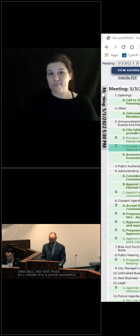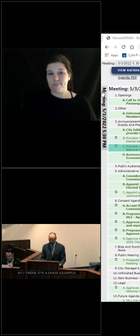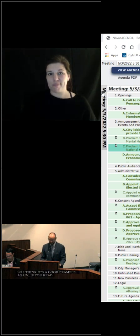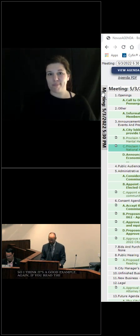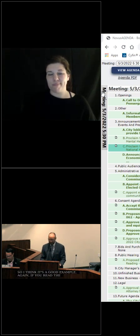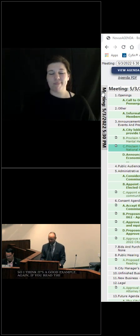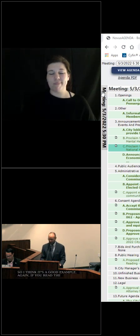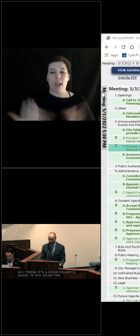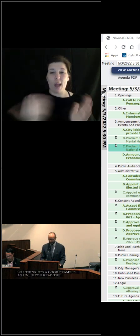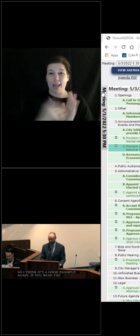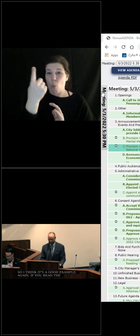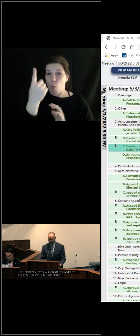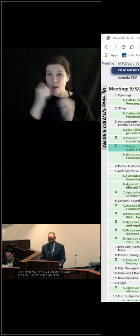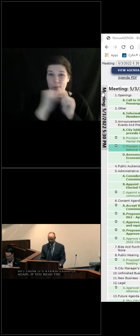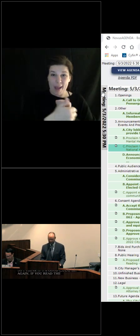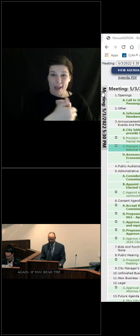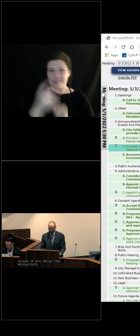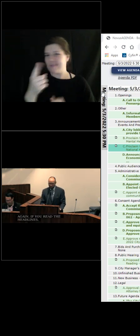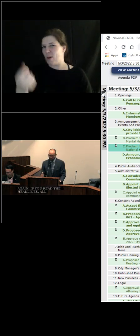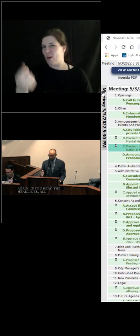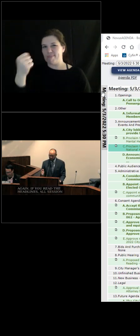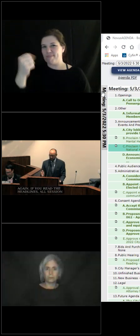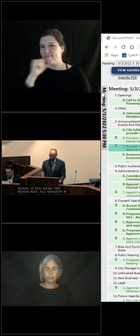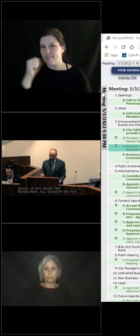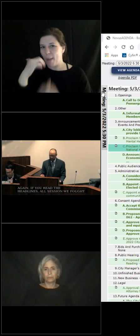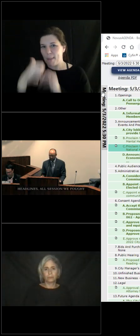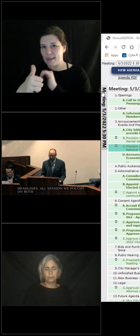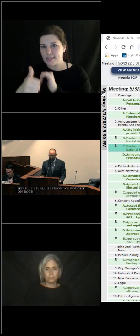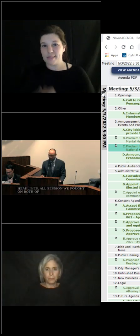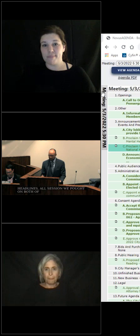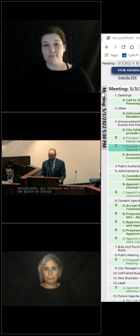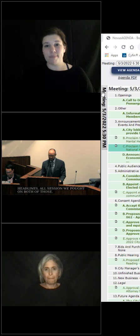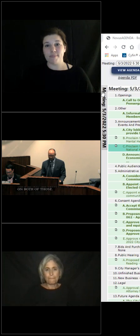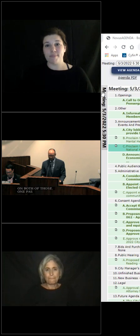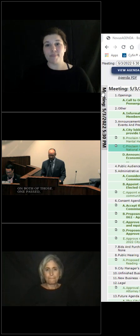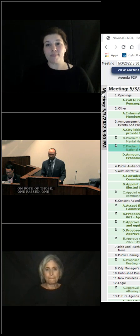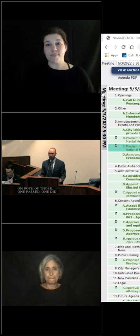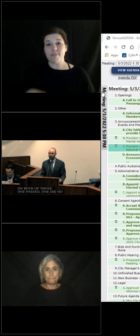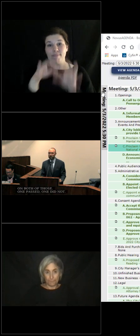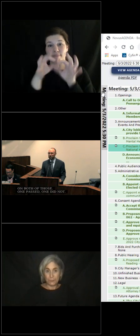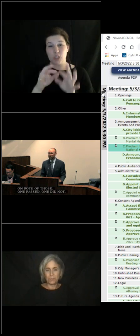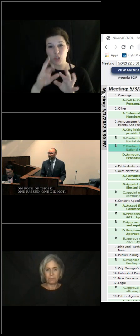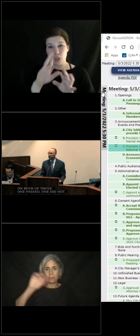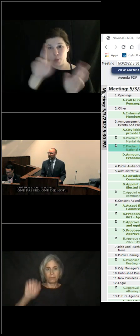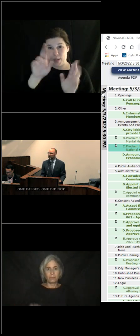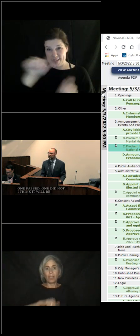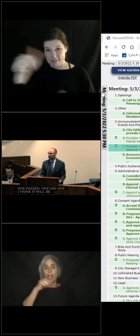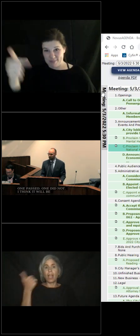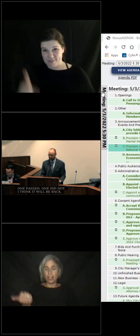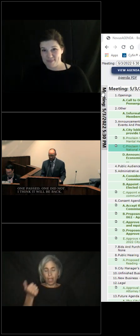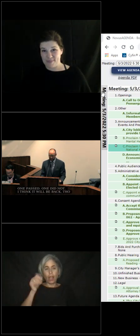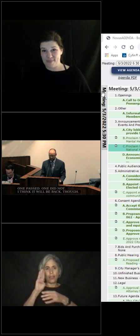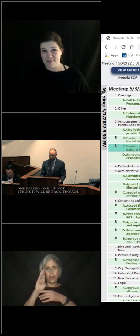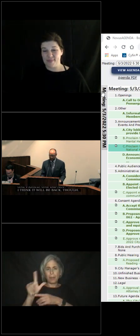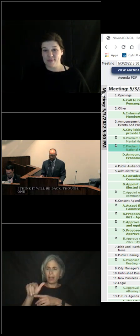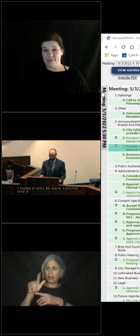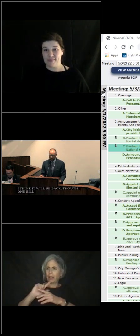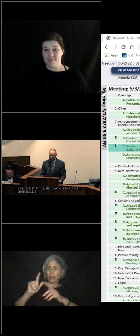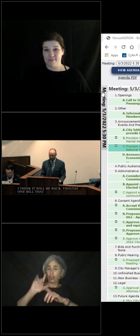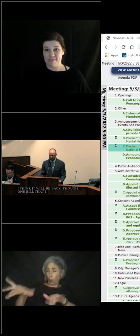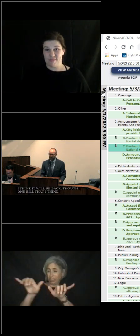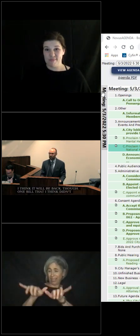not. I think it'll be back though. One bill that I think didn't get enough attention that I think is important to especially cities of your size